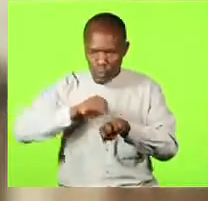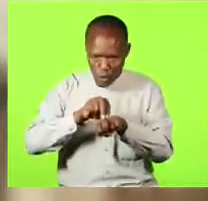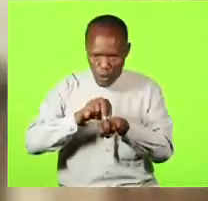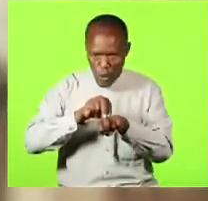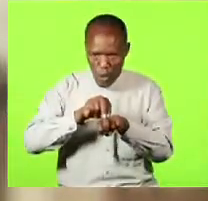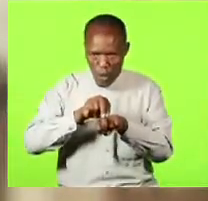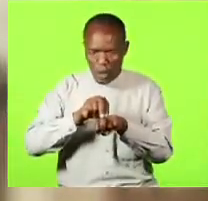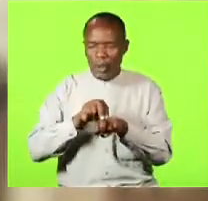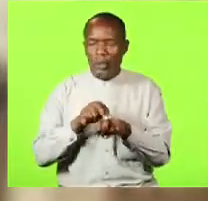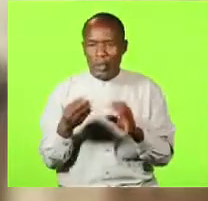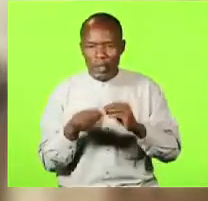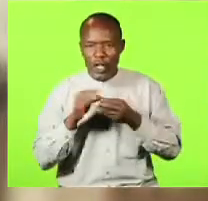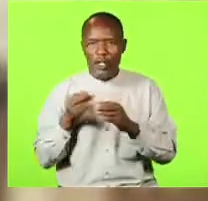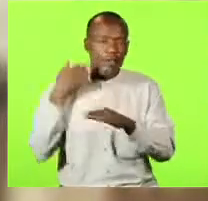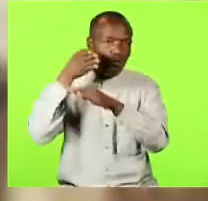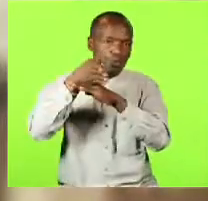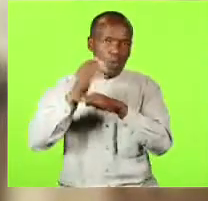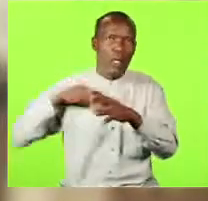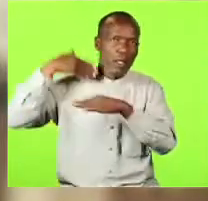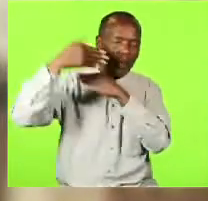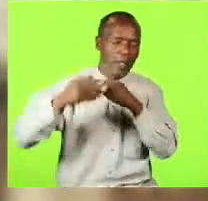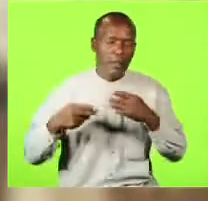thema Ola, family.